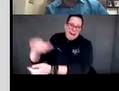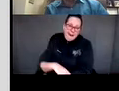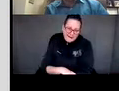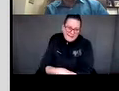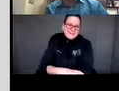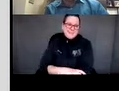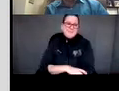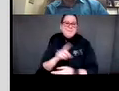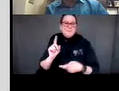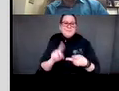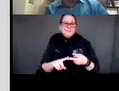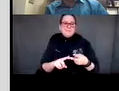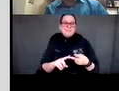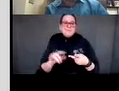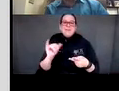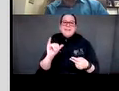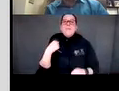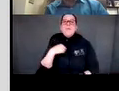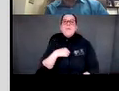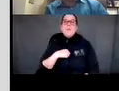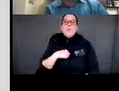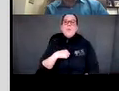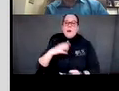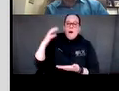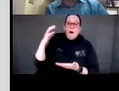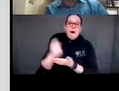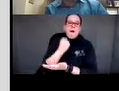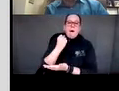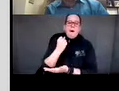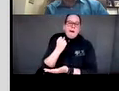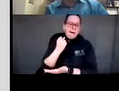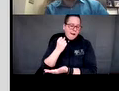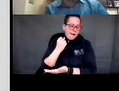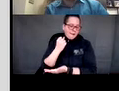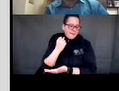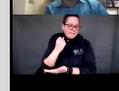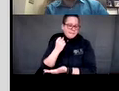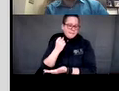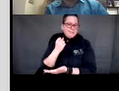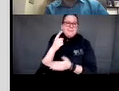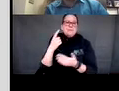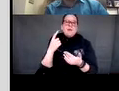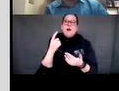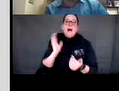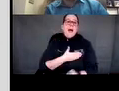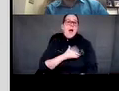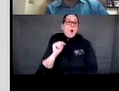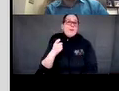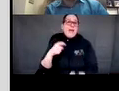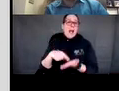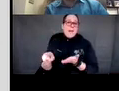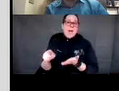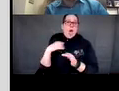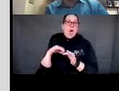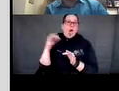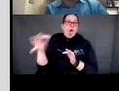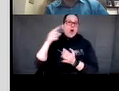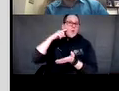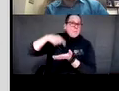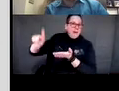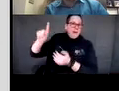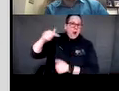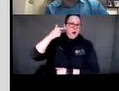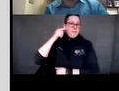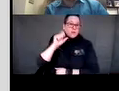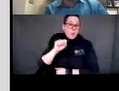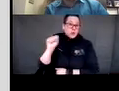as we had taken advantage of the ability to defer our tax payments to the federal government related to Social